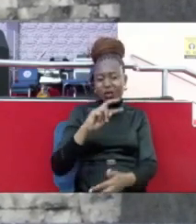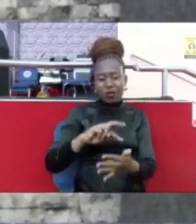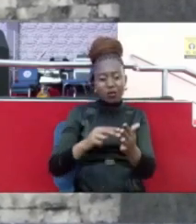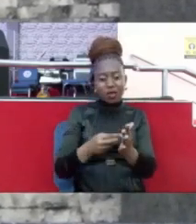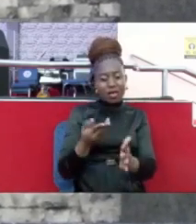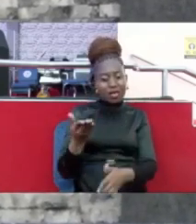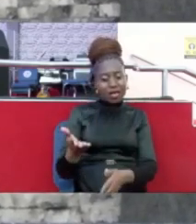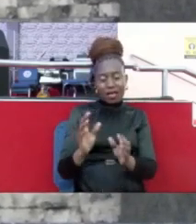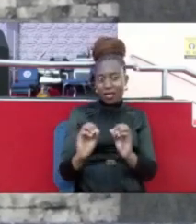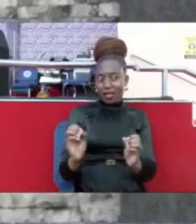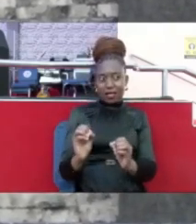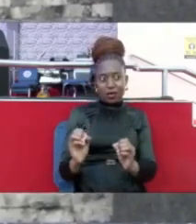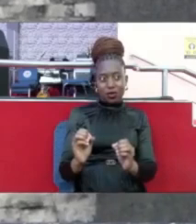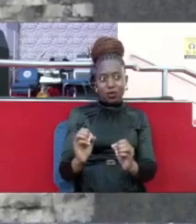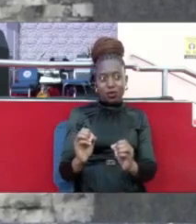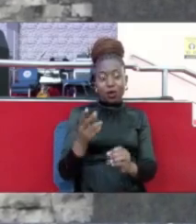And they need help.